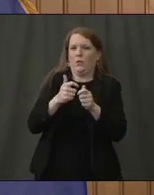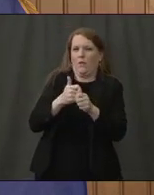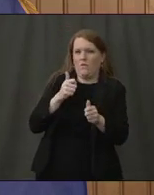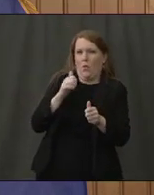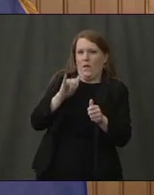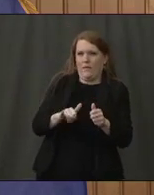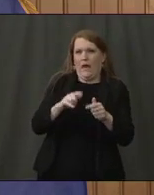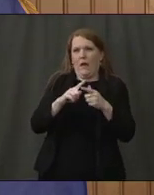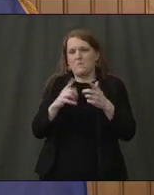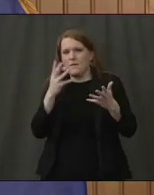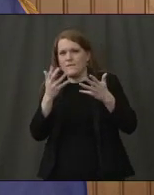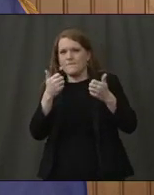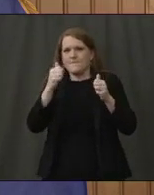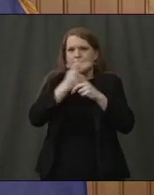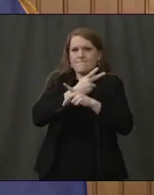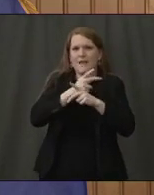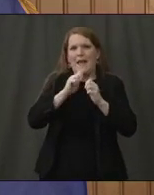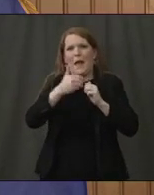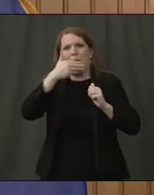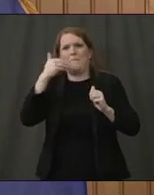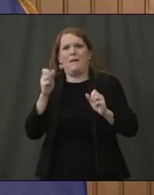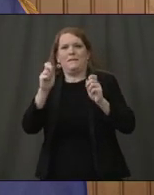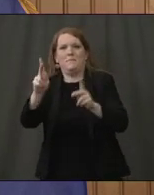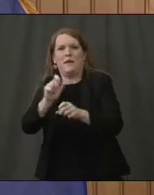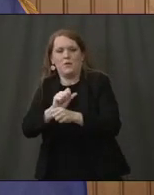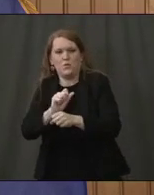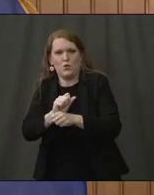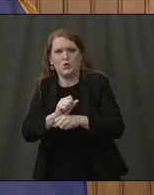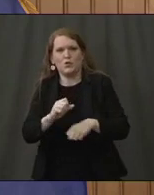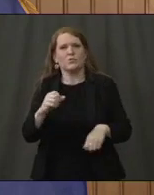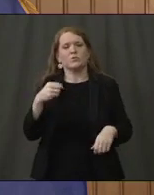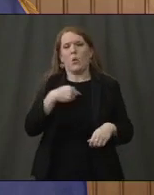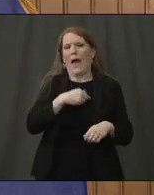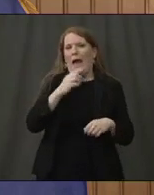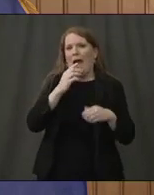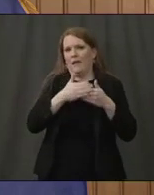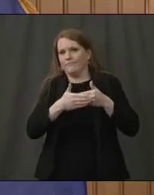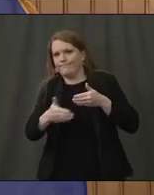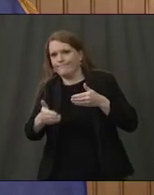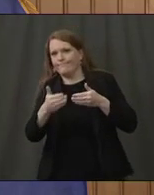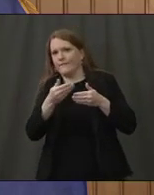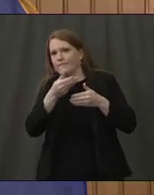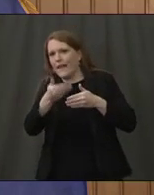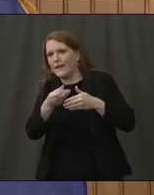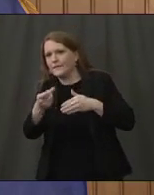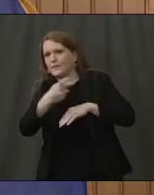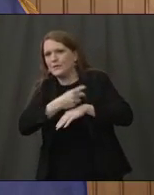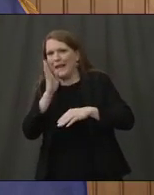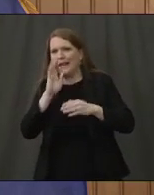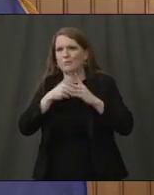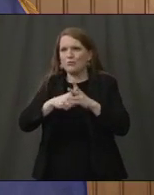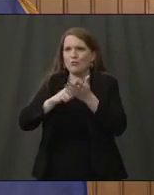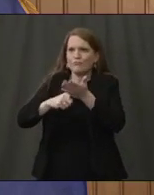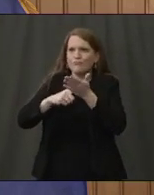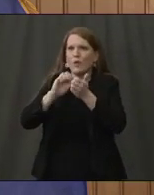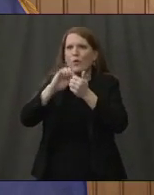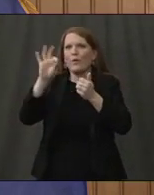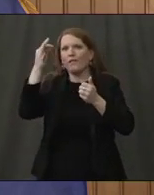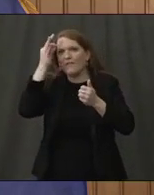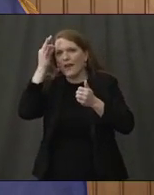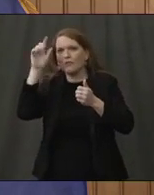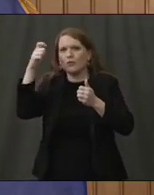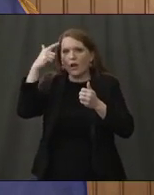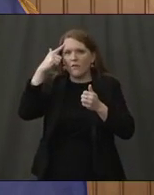of what we can do in terms of antibody testing and how we can accelerate so we know what people can do when.